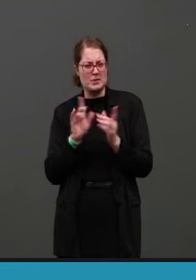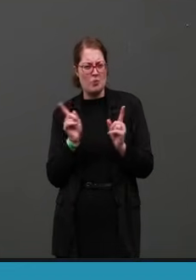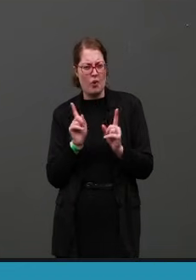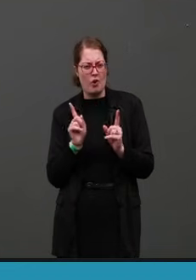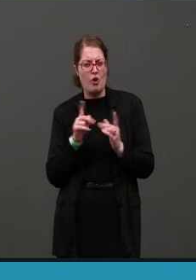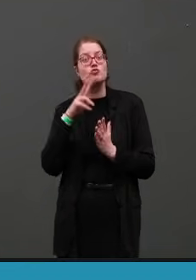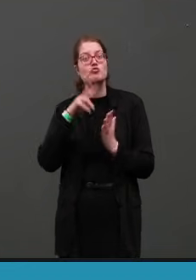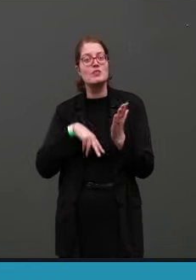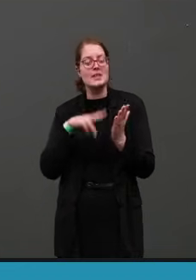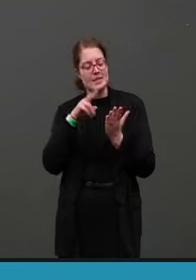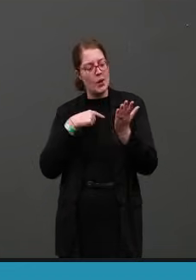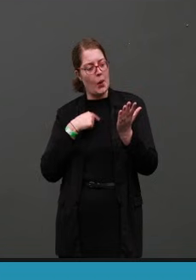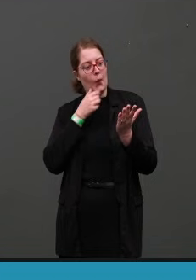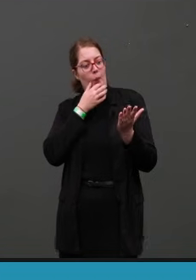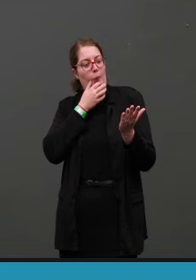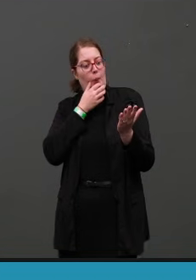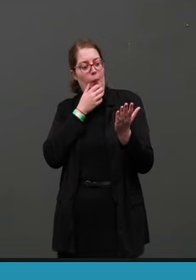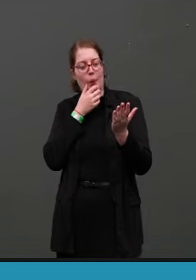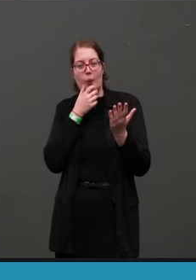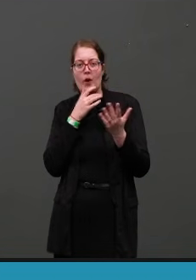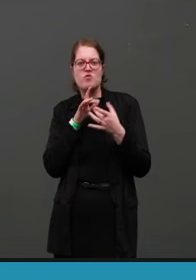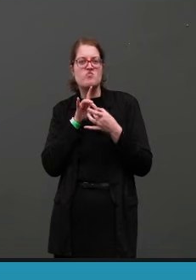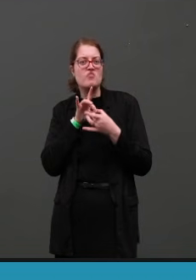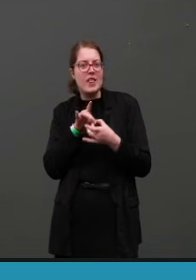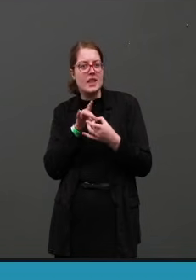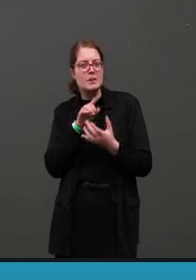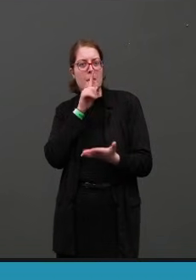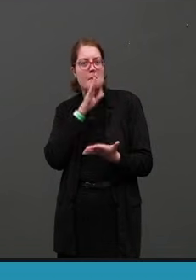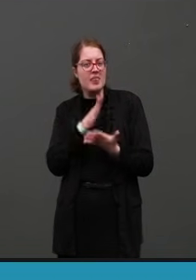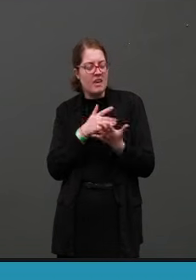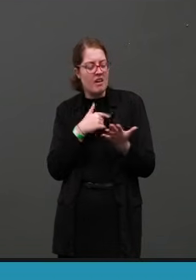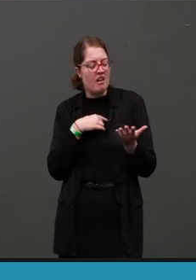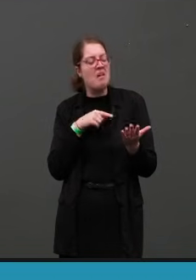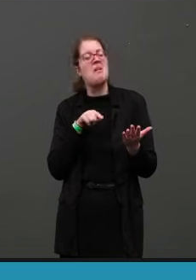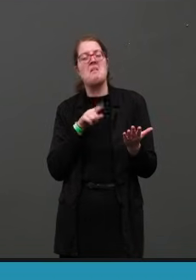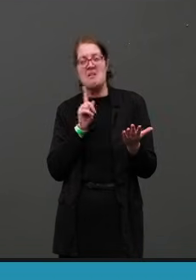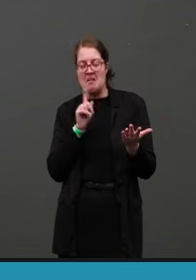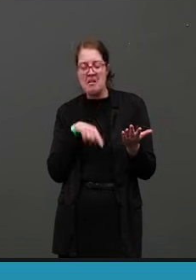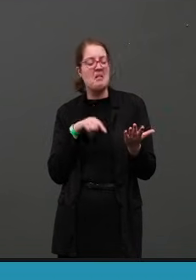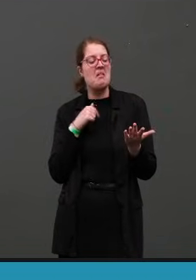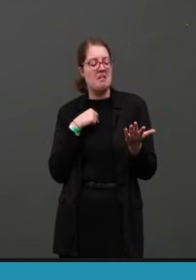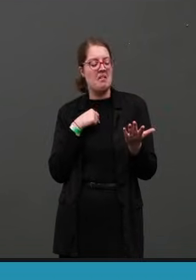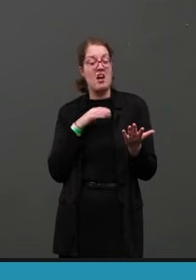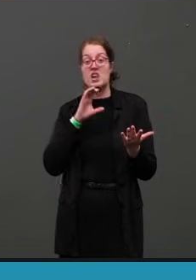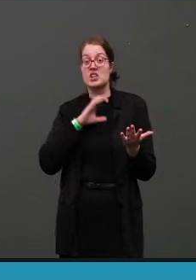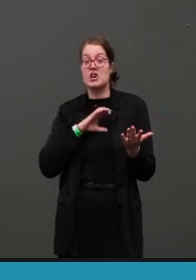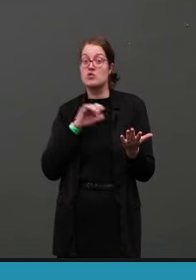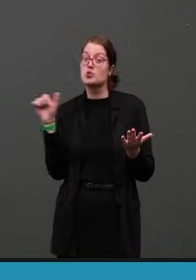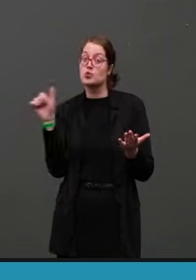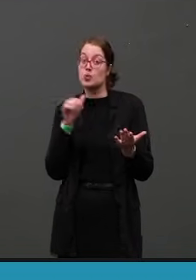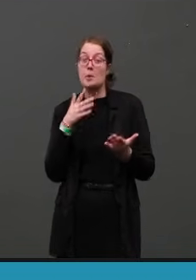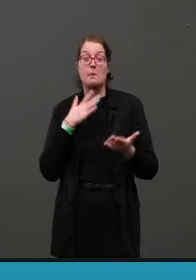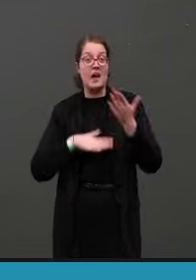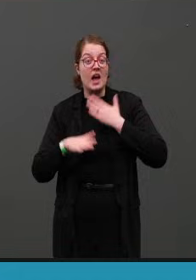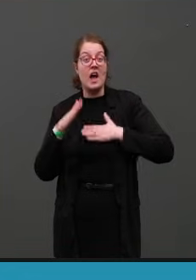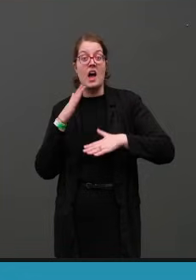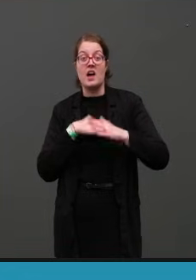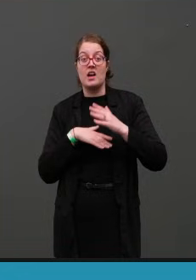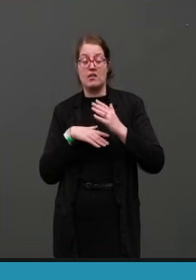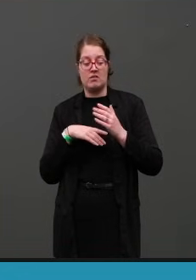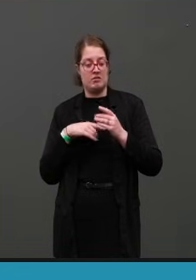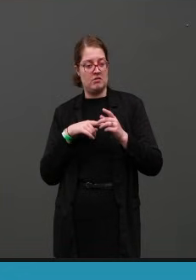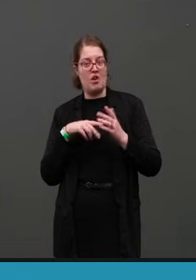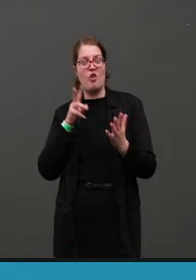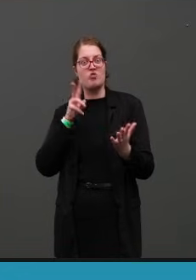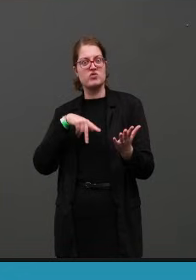interesting, relatable, and believable. It means that your characters should behave in ways the reader would or